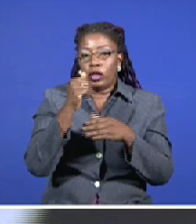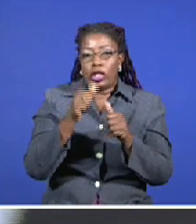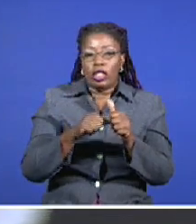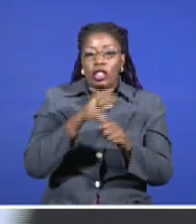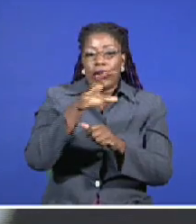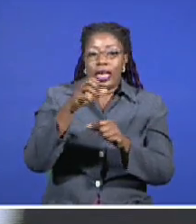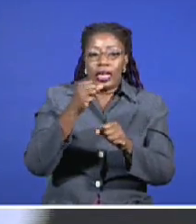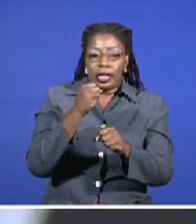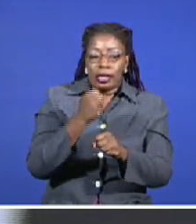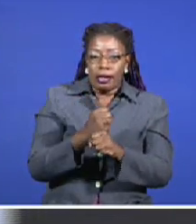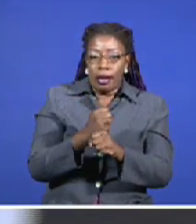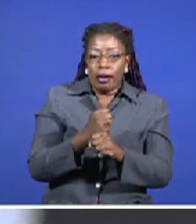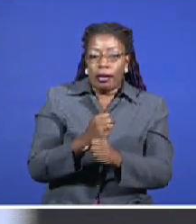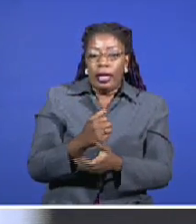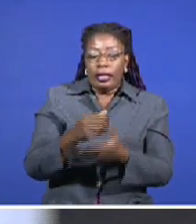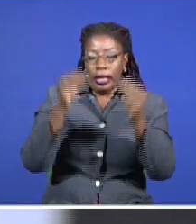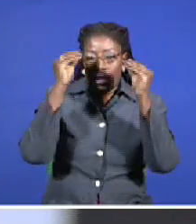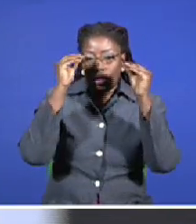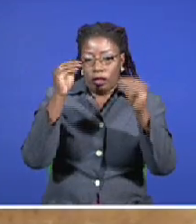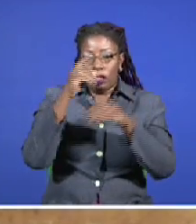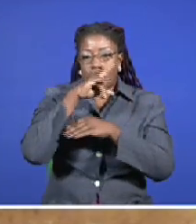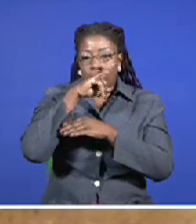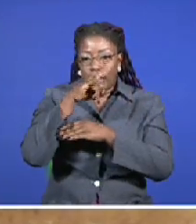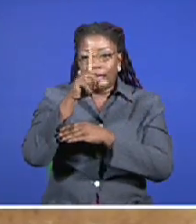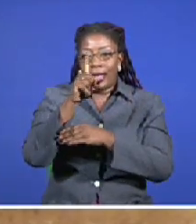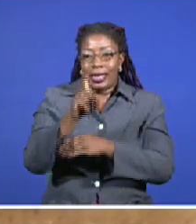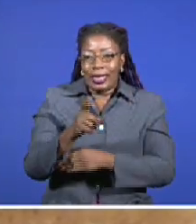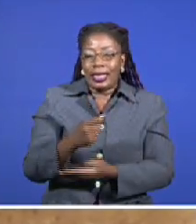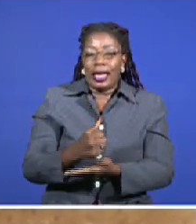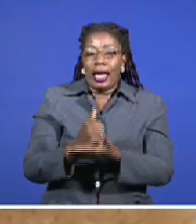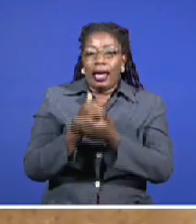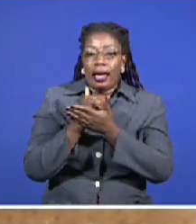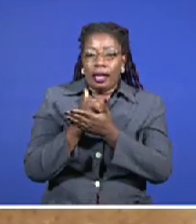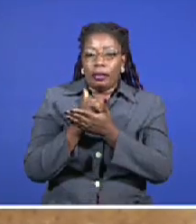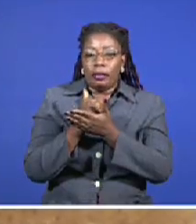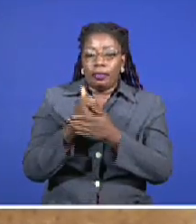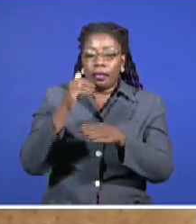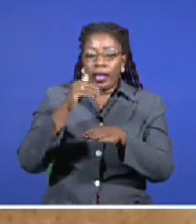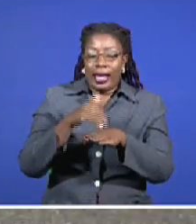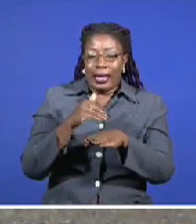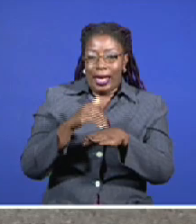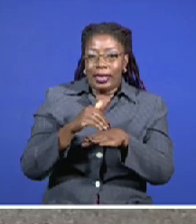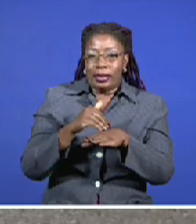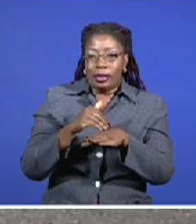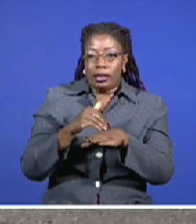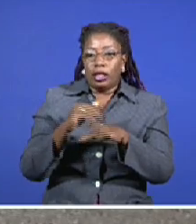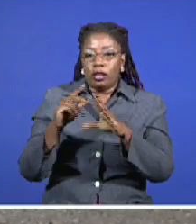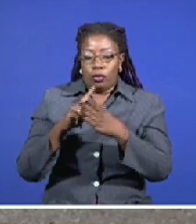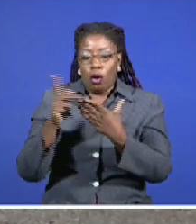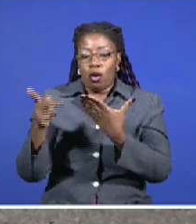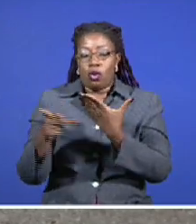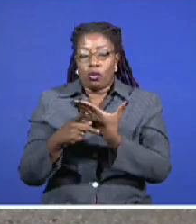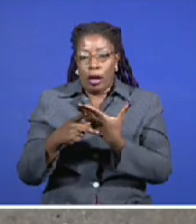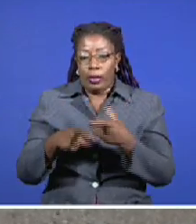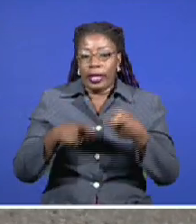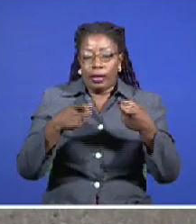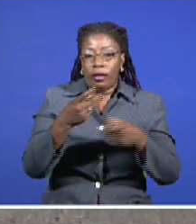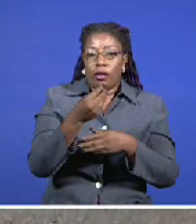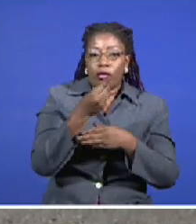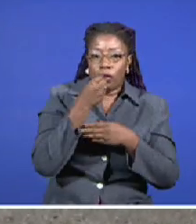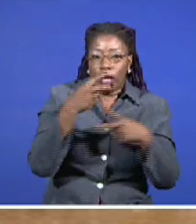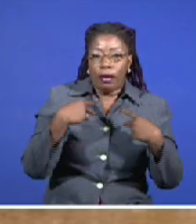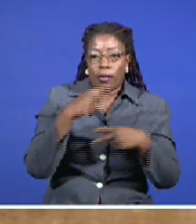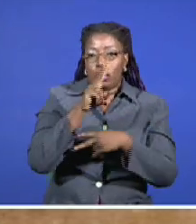They tutor kids, younger kids that need help. And at this tutoring program, they also feed them a snack. They have